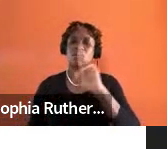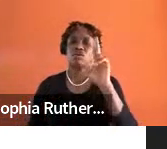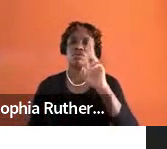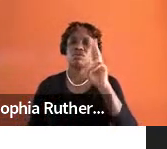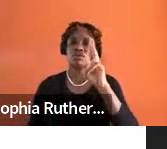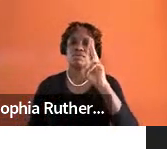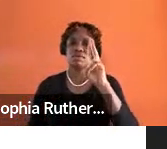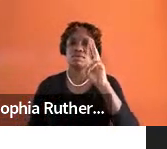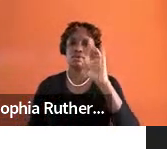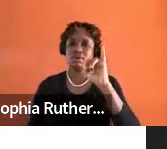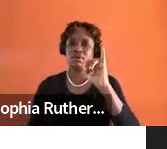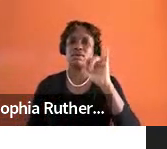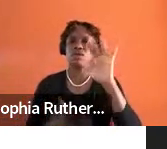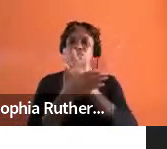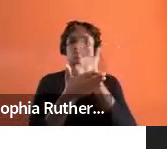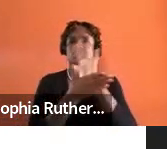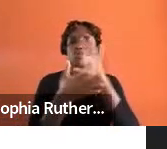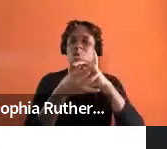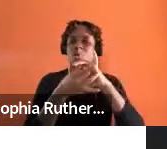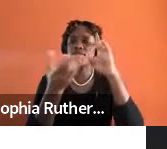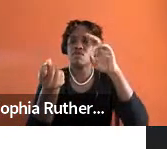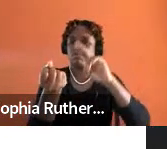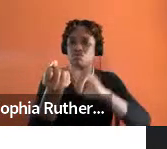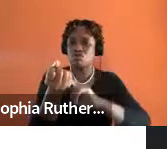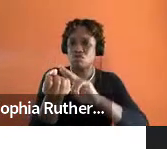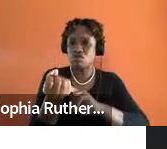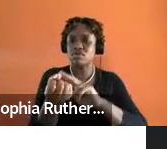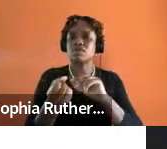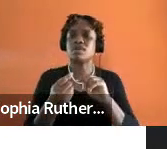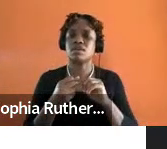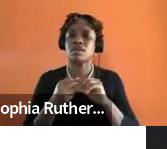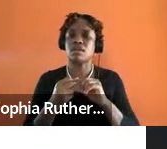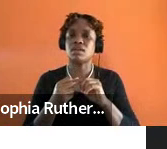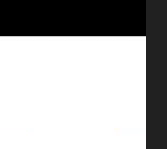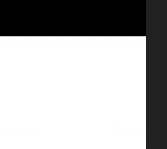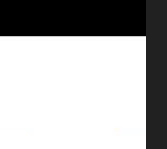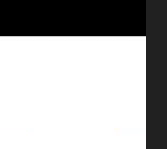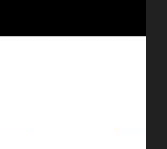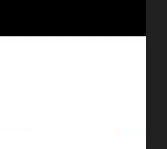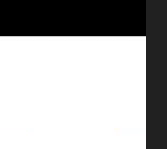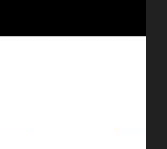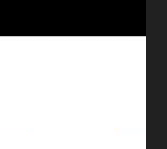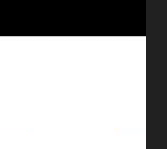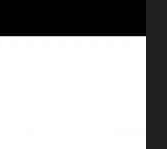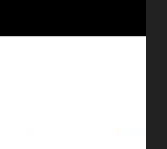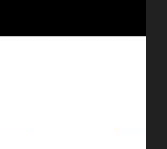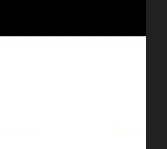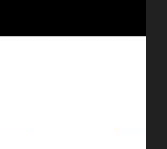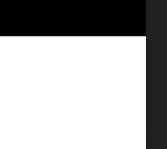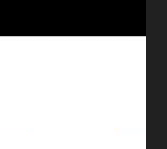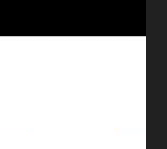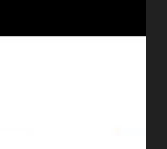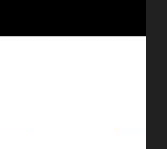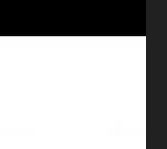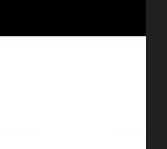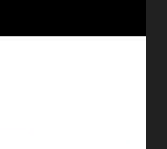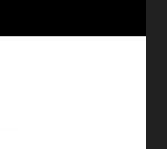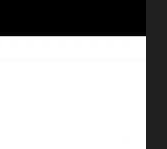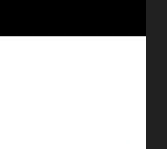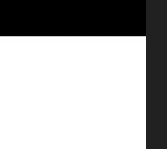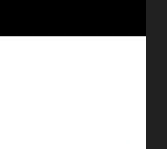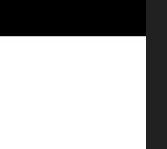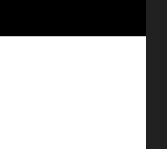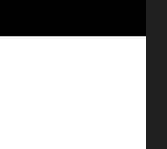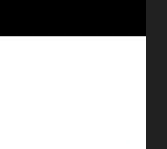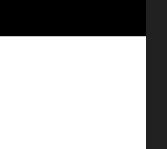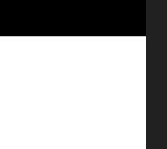of Nursing, who are also present, and we said more FMS students, more FMS